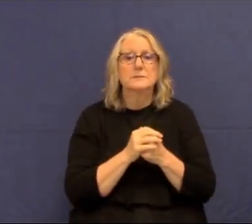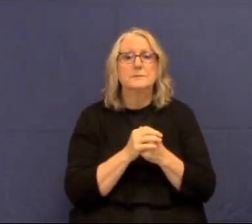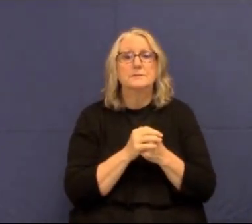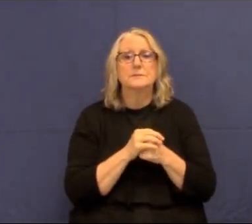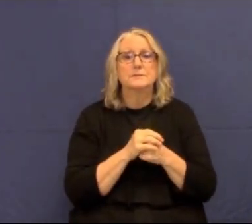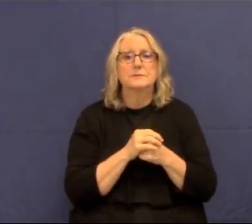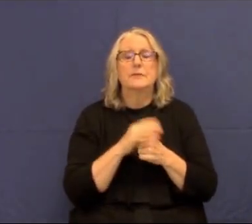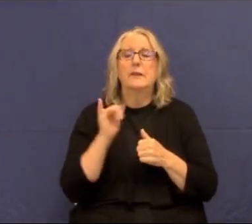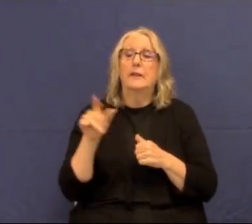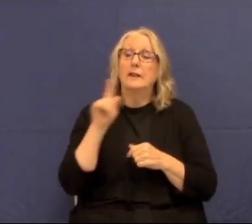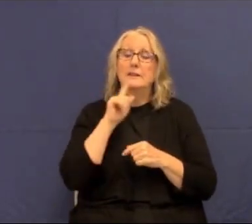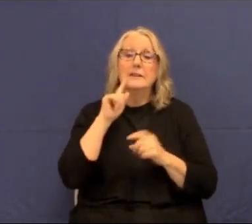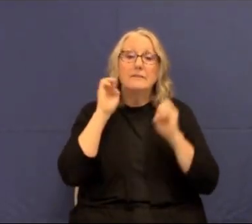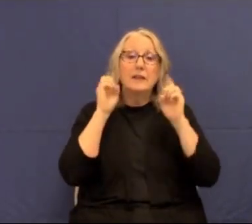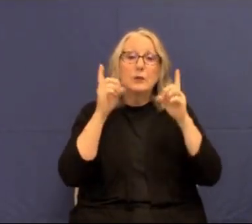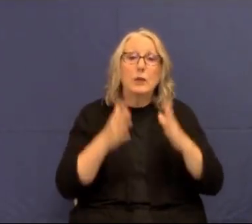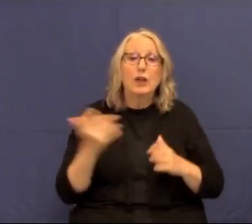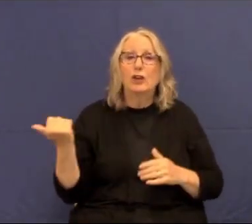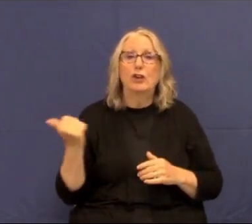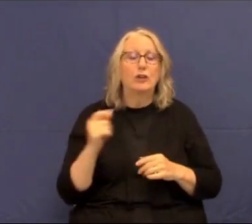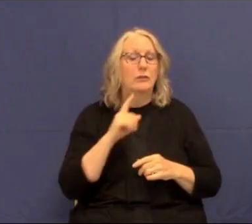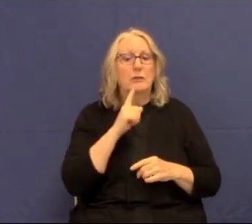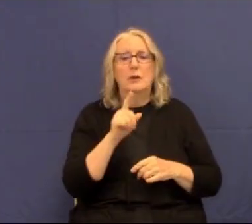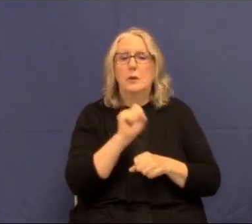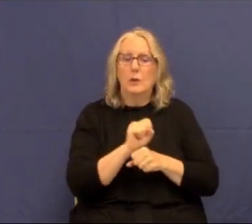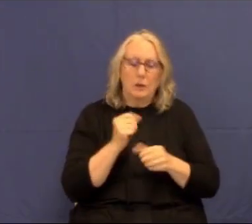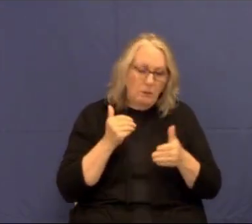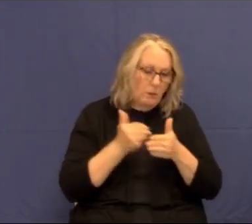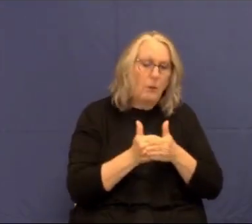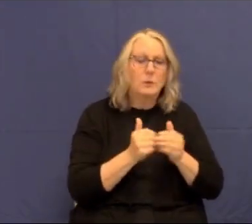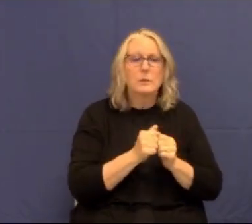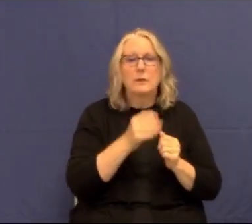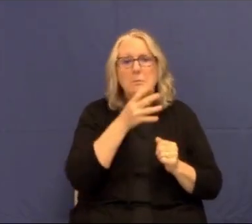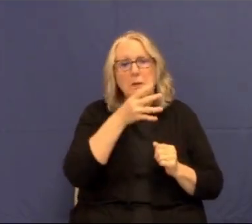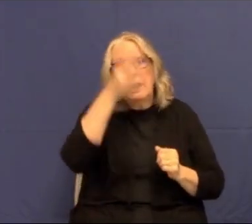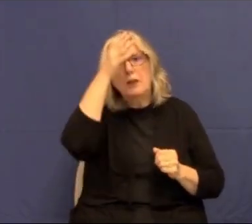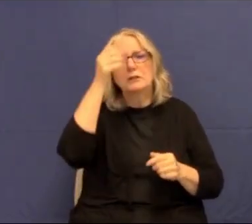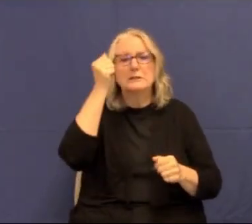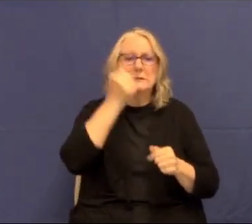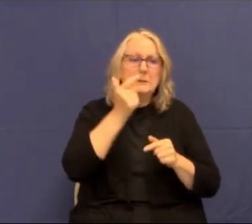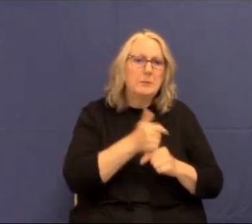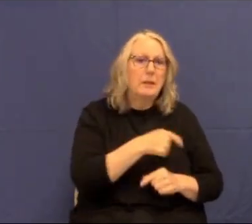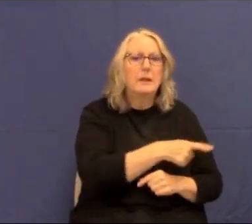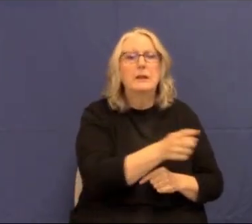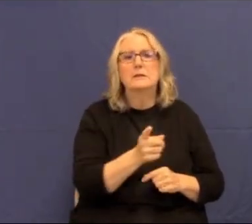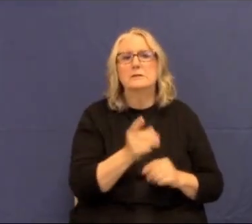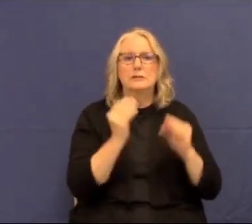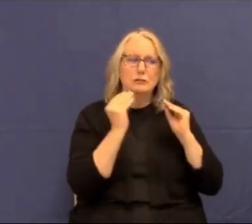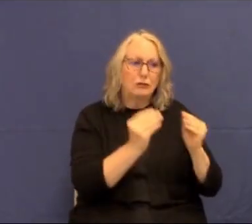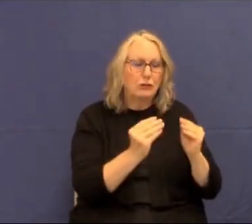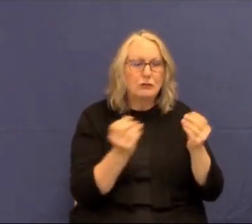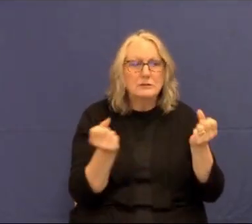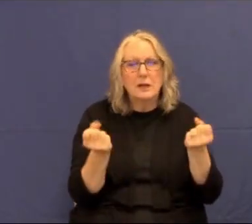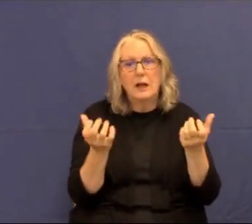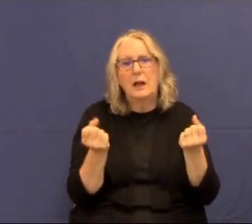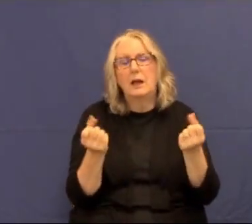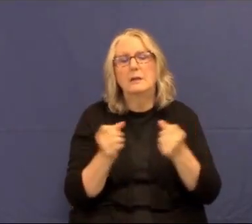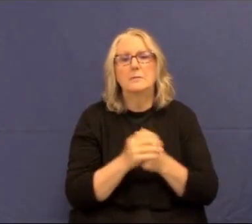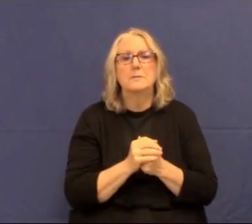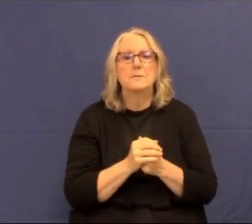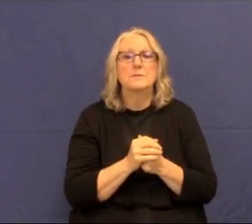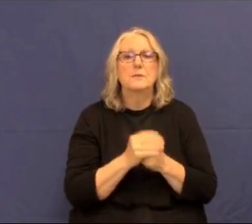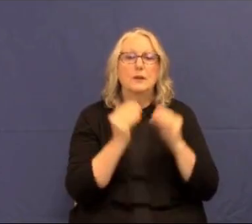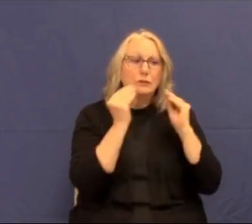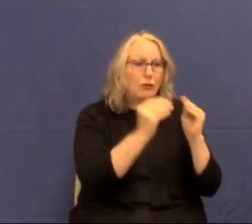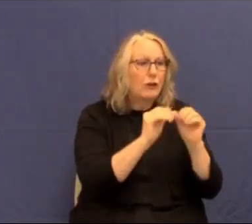hearing loss. And that deaf educator basically worked very closely with my parents and siblings, like taught them sign language,